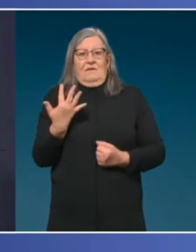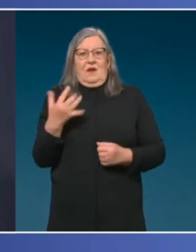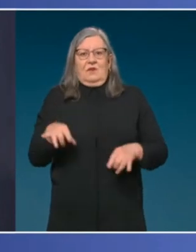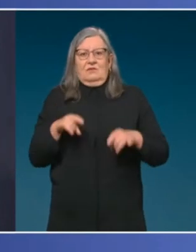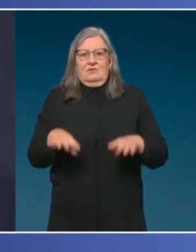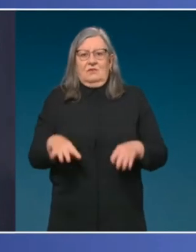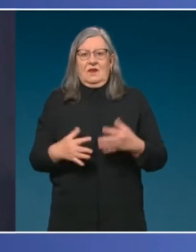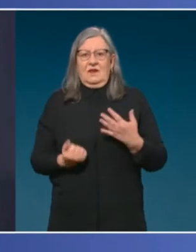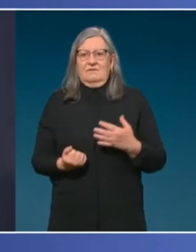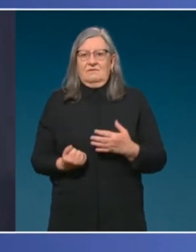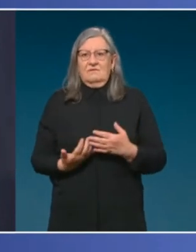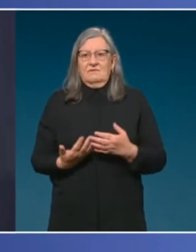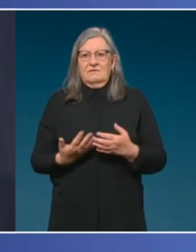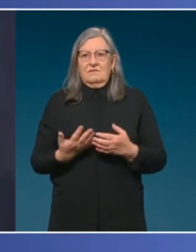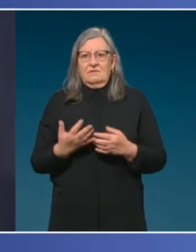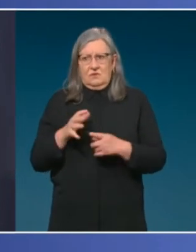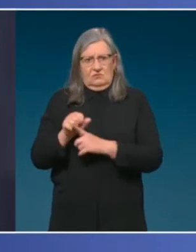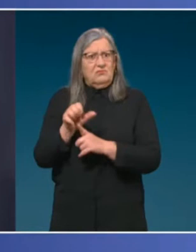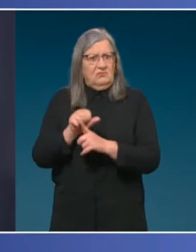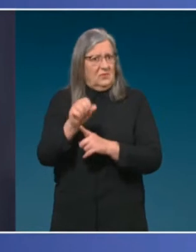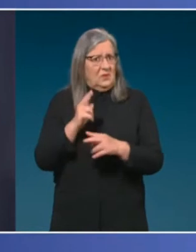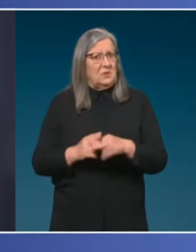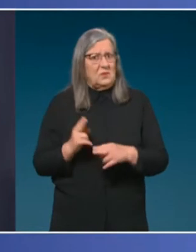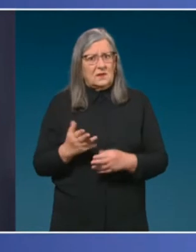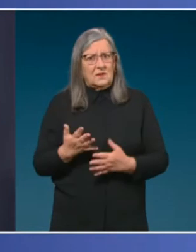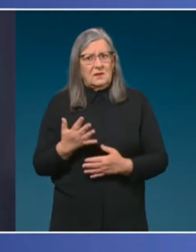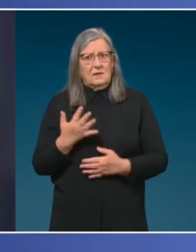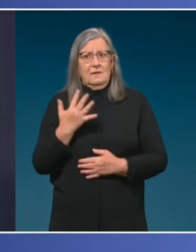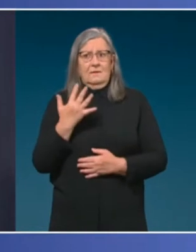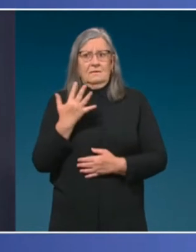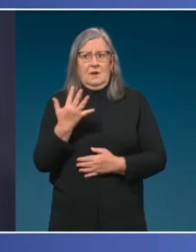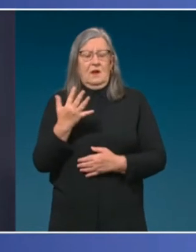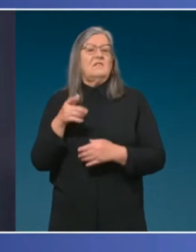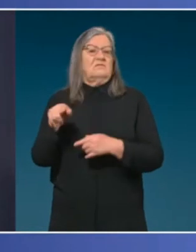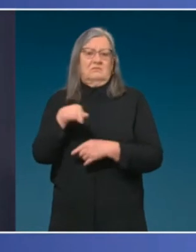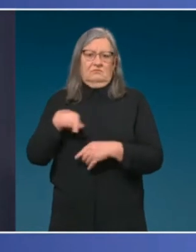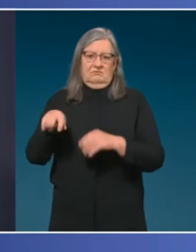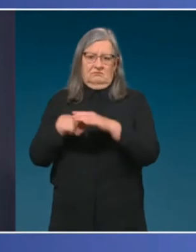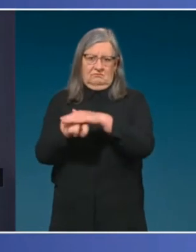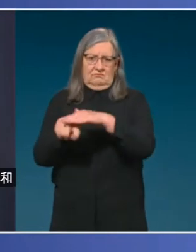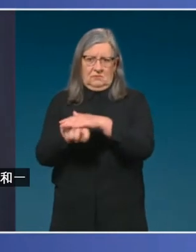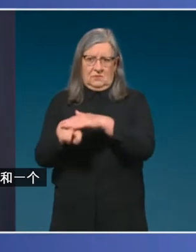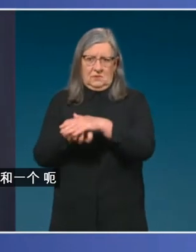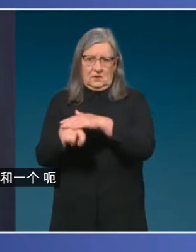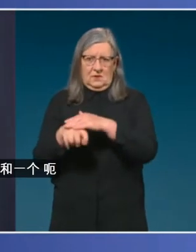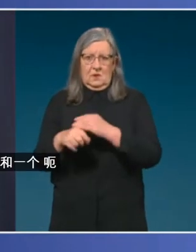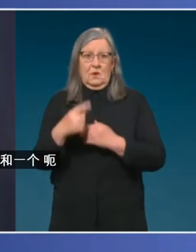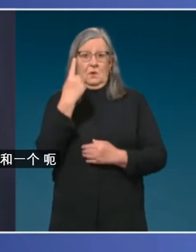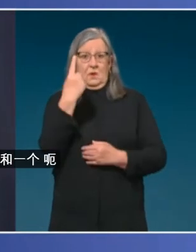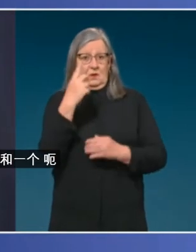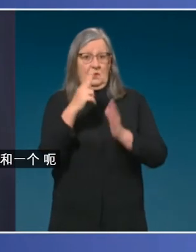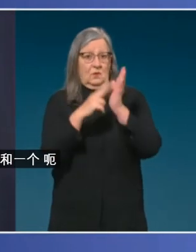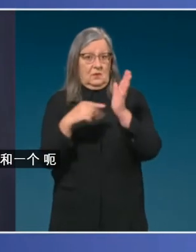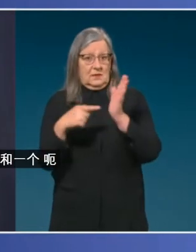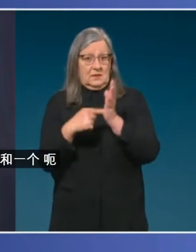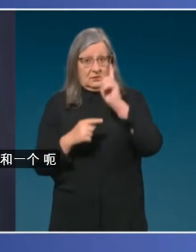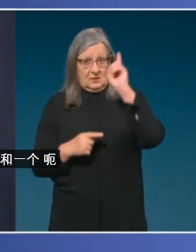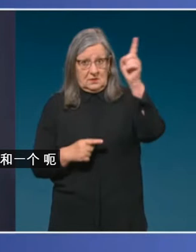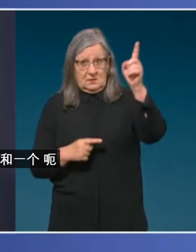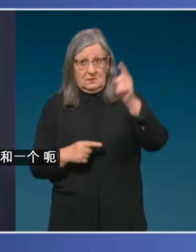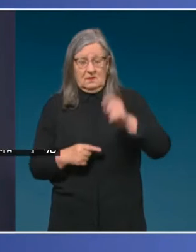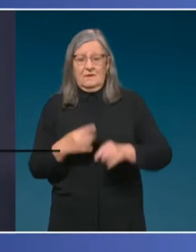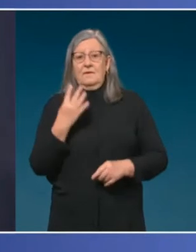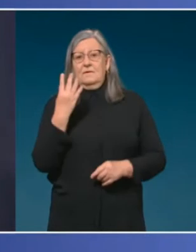diagnosed quickly. They're all in quarantine. One in the Northern Territory at the Centre for National Resistance, the other 4 in New South